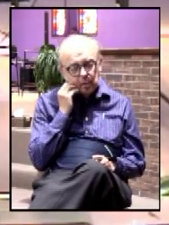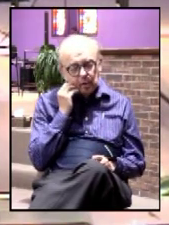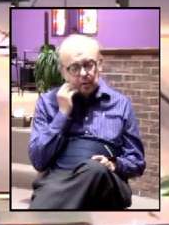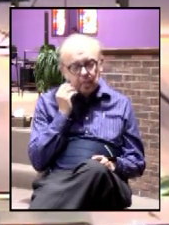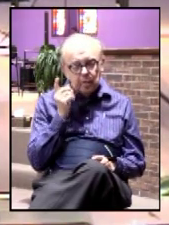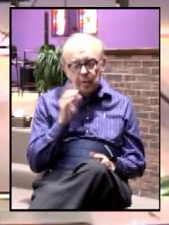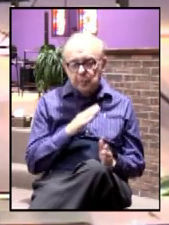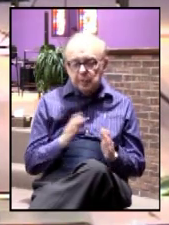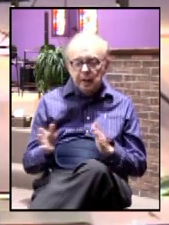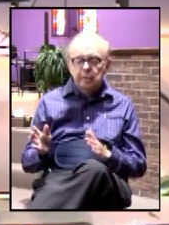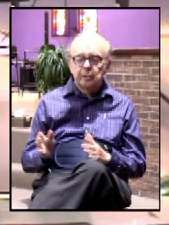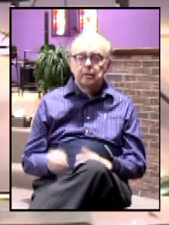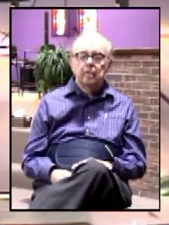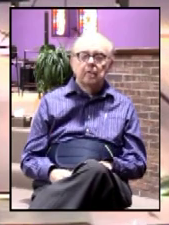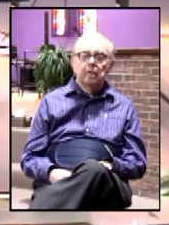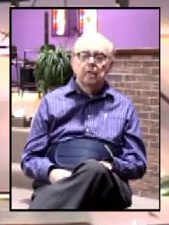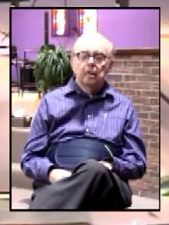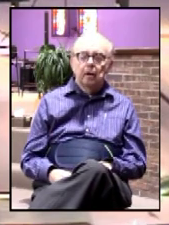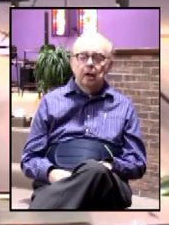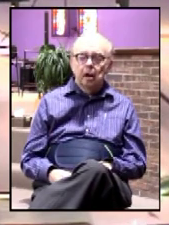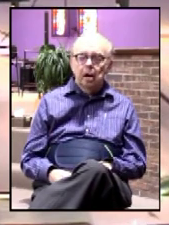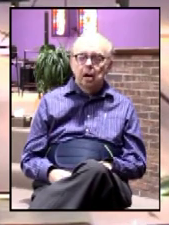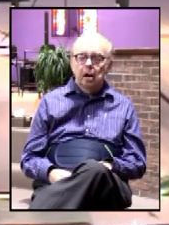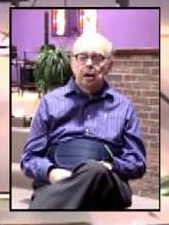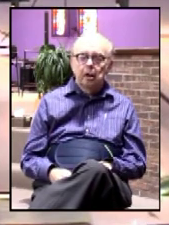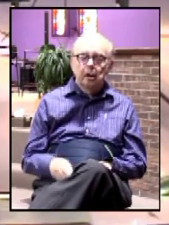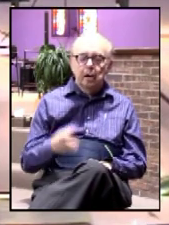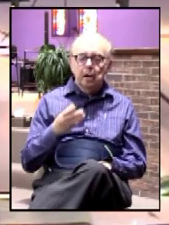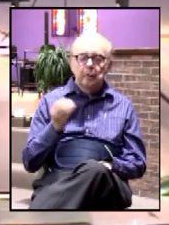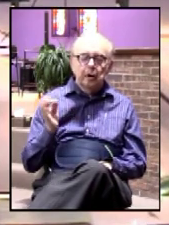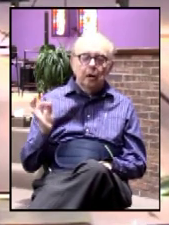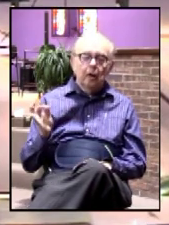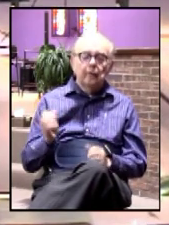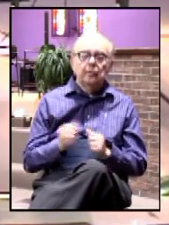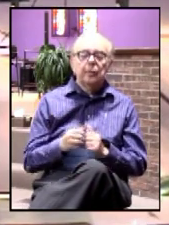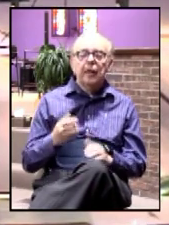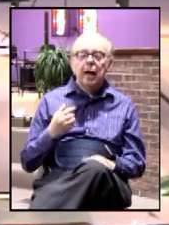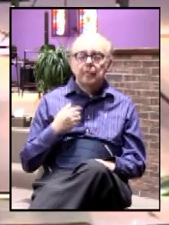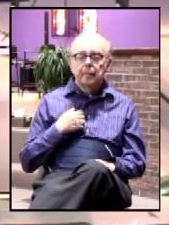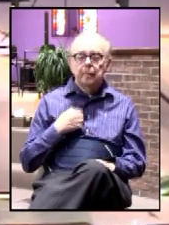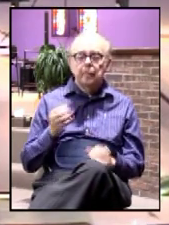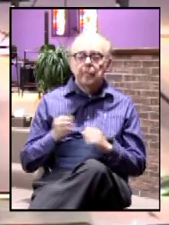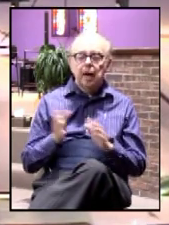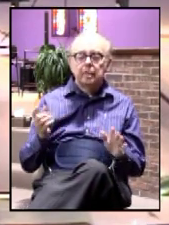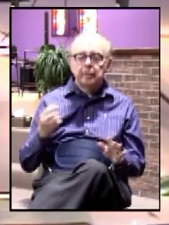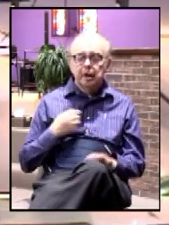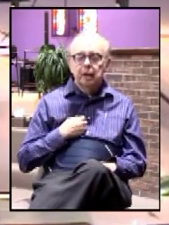And their plan was they would be better off without me.